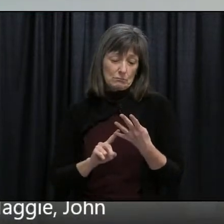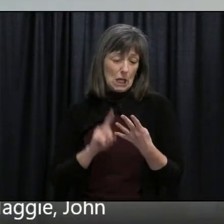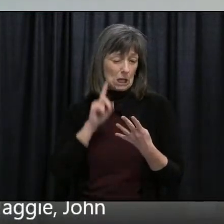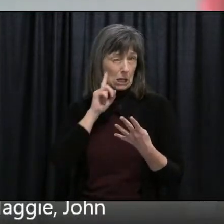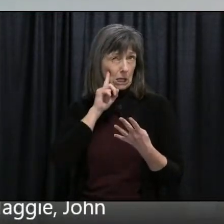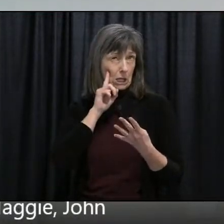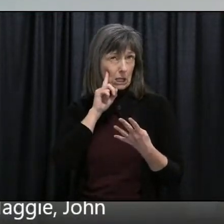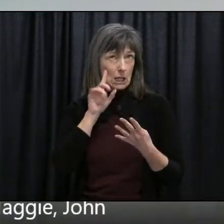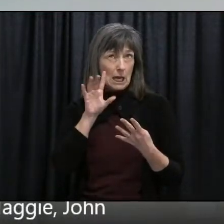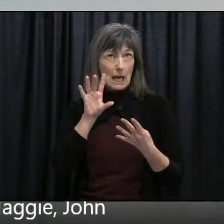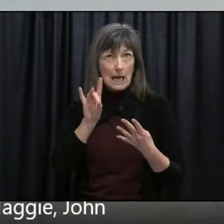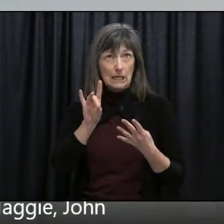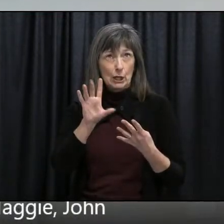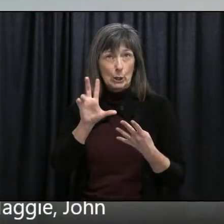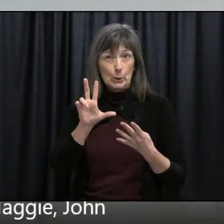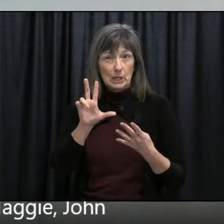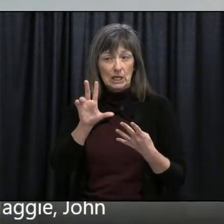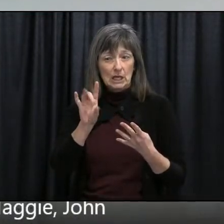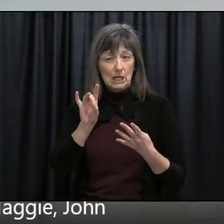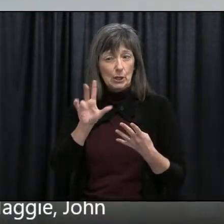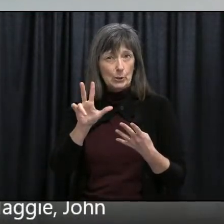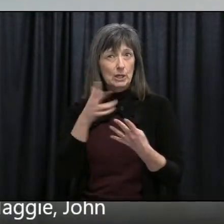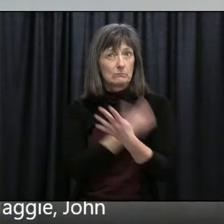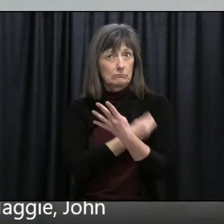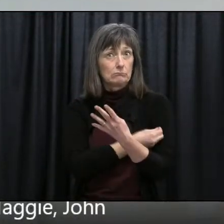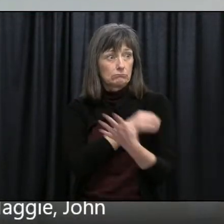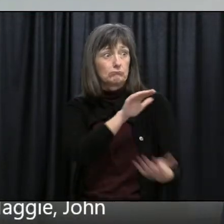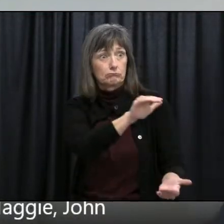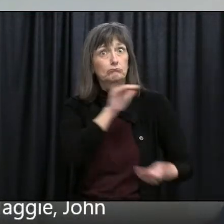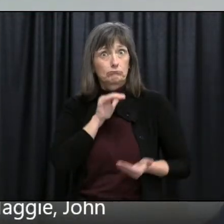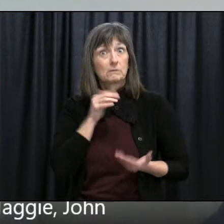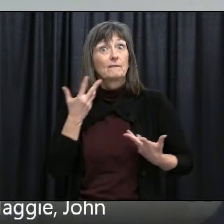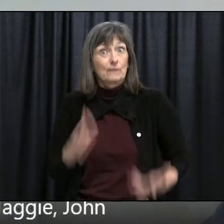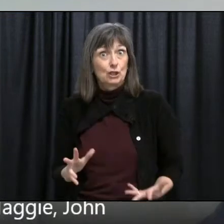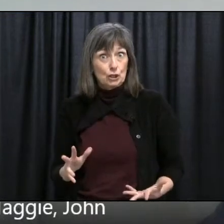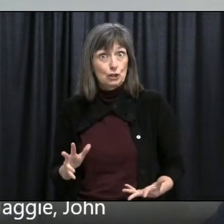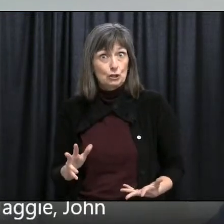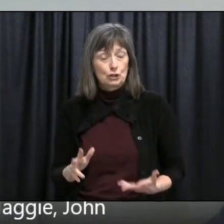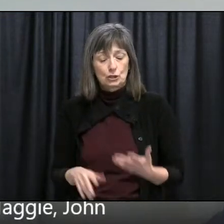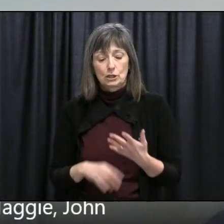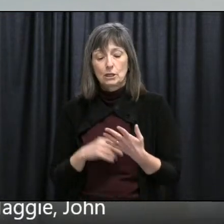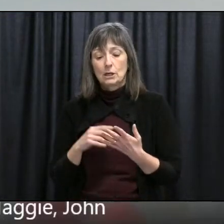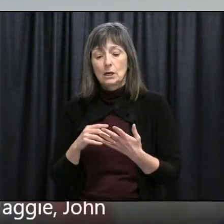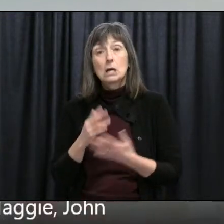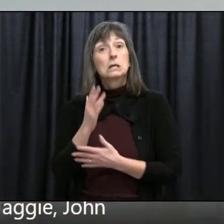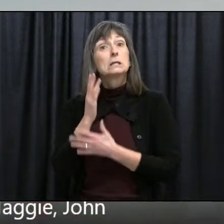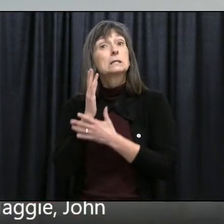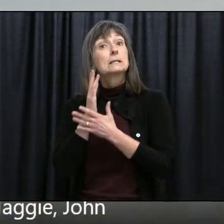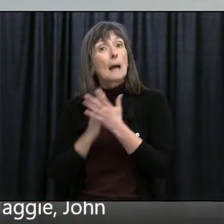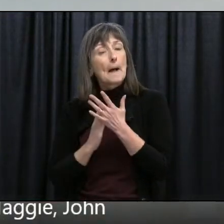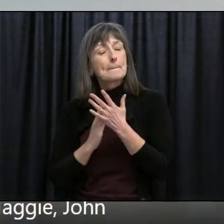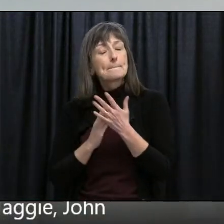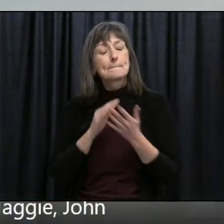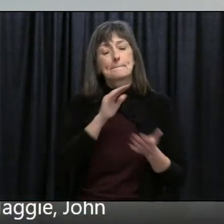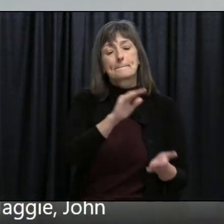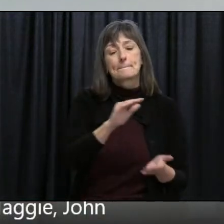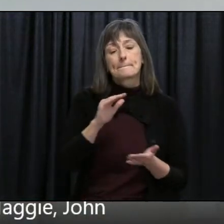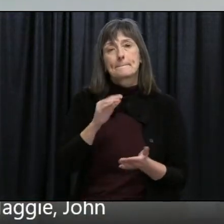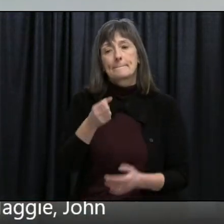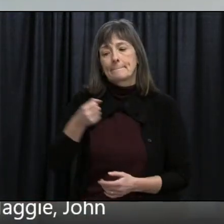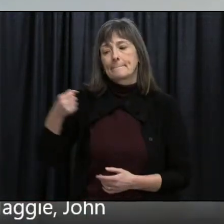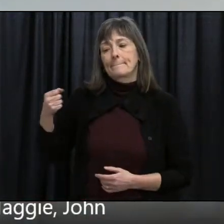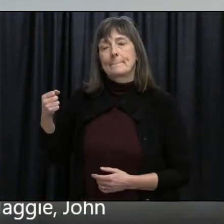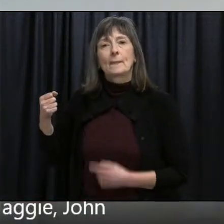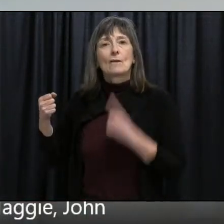83,000 doses or thereabouts. I may be off by a couple of thousand. And some of those had been earmarked for